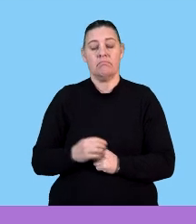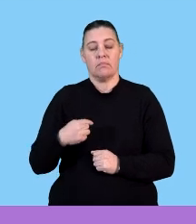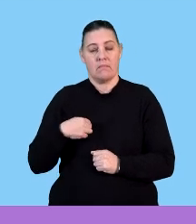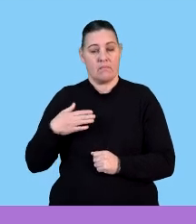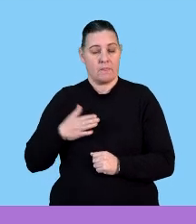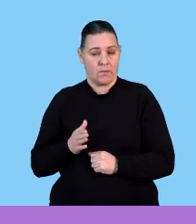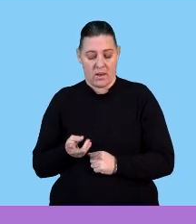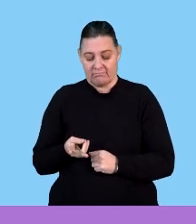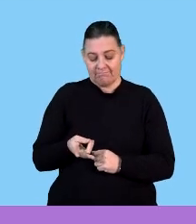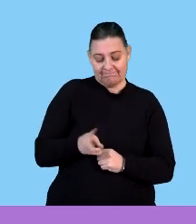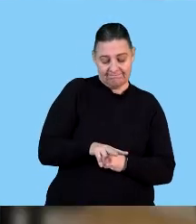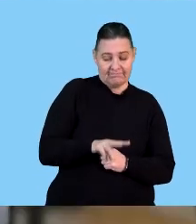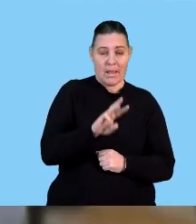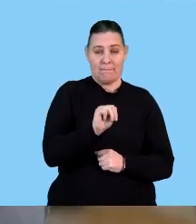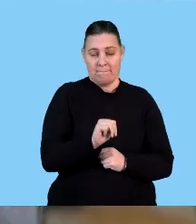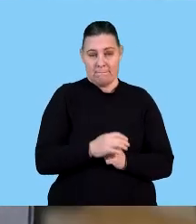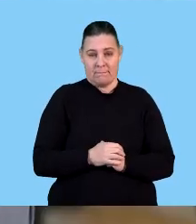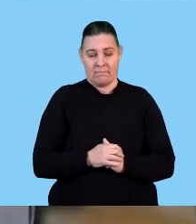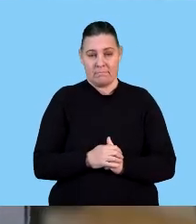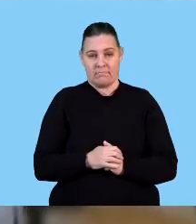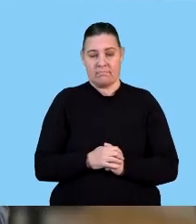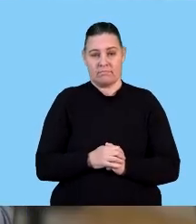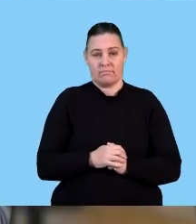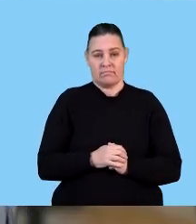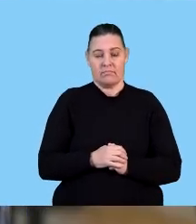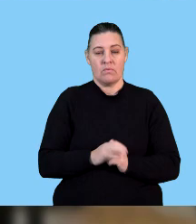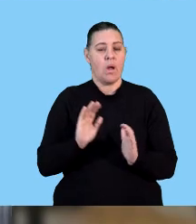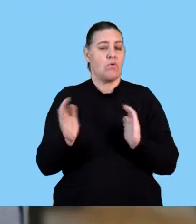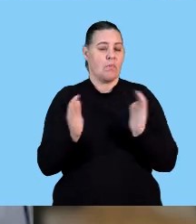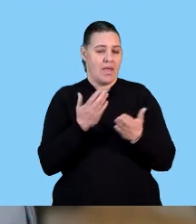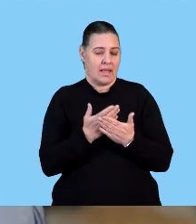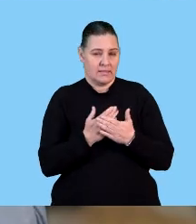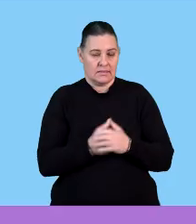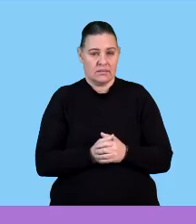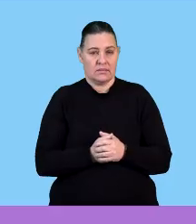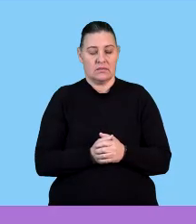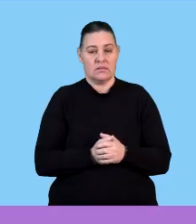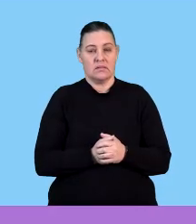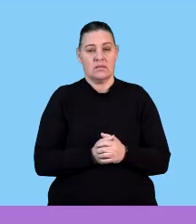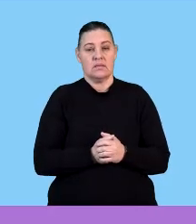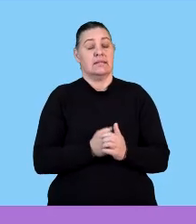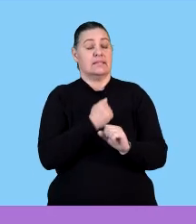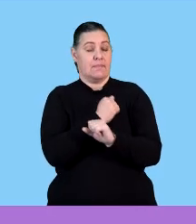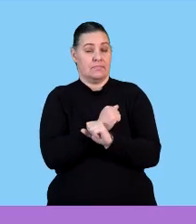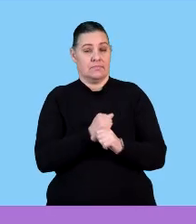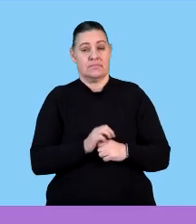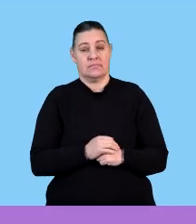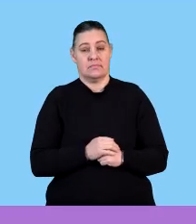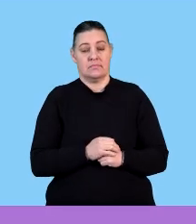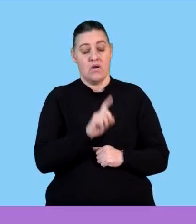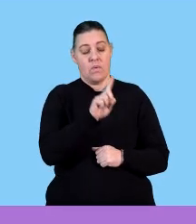centimeters. Then, of course, what do we need to do? We've got to get that to meters. Then we can compare it. So I'd multiply this